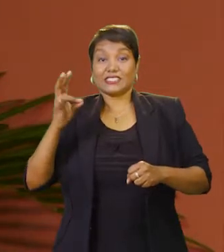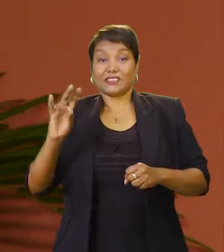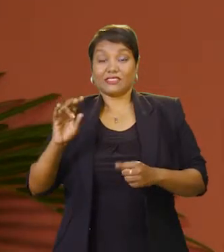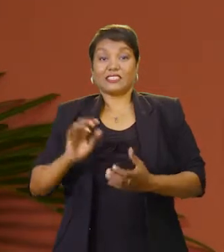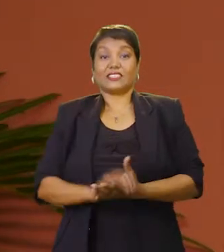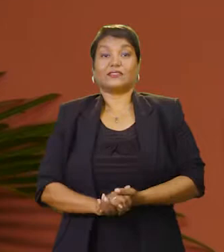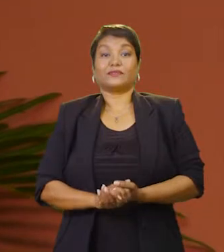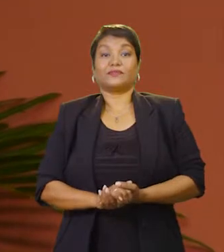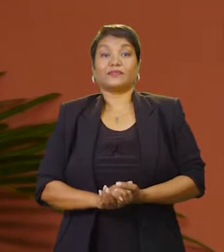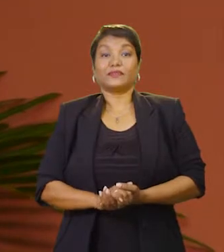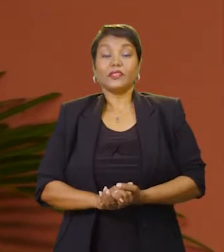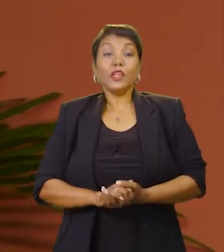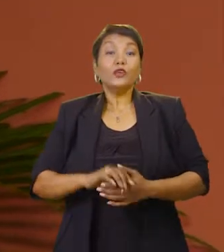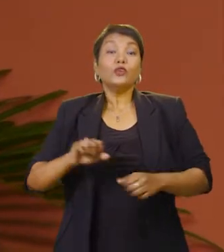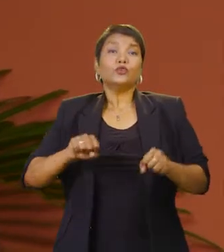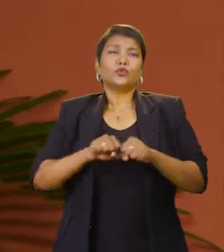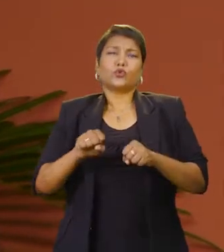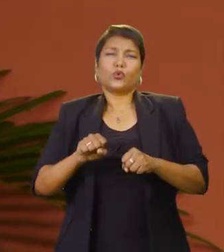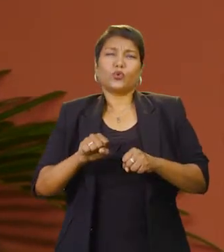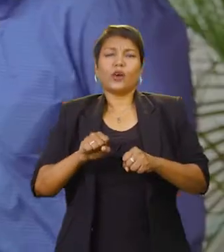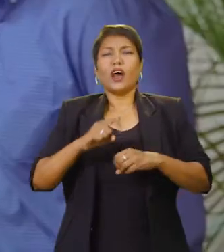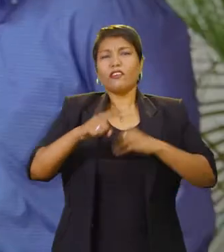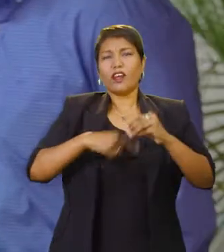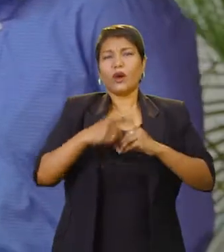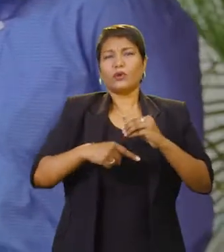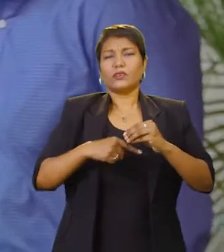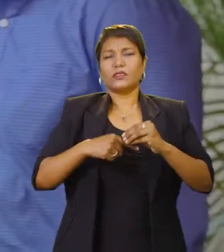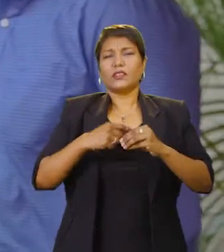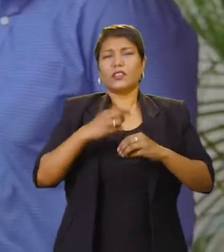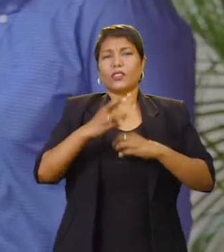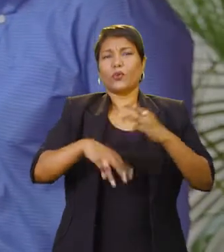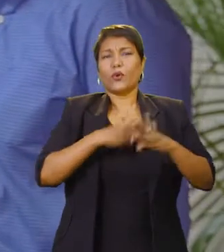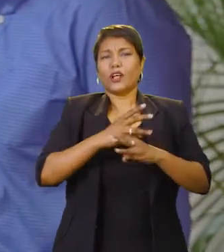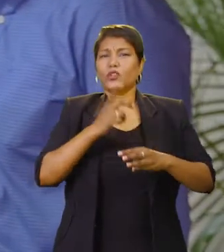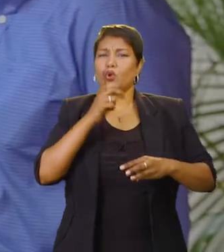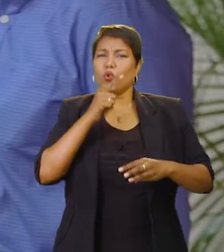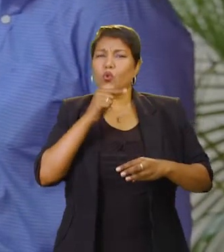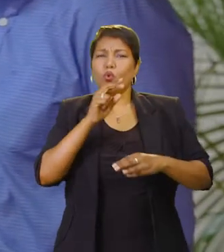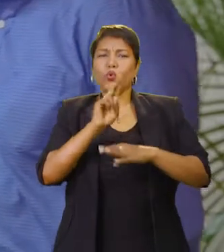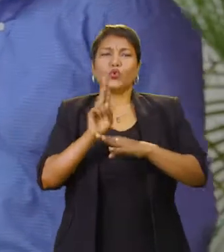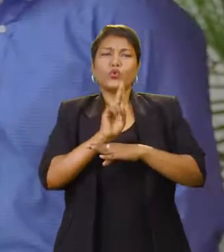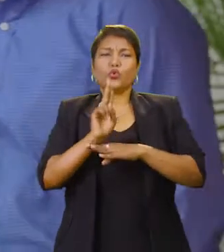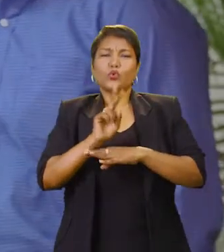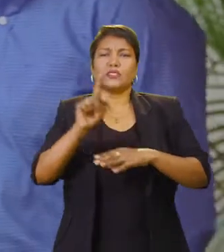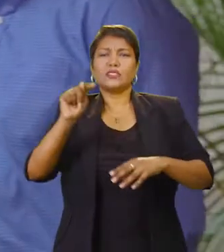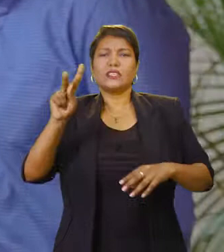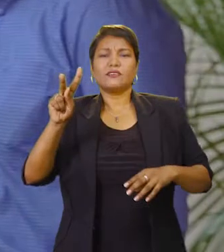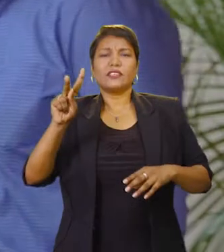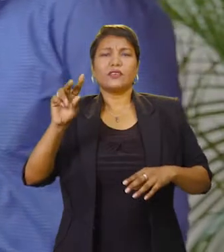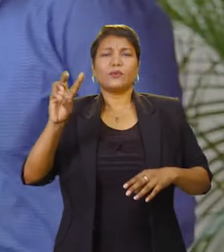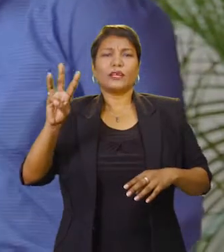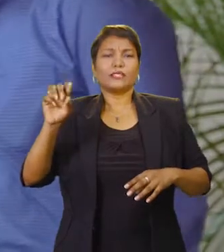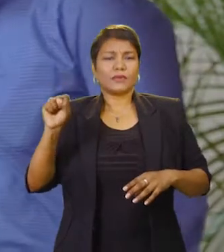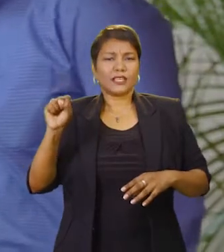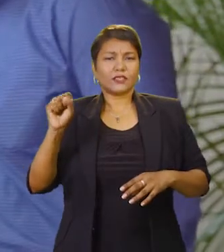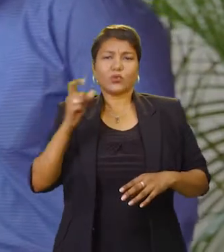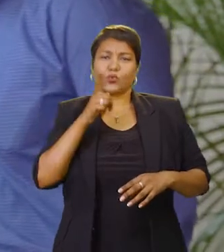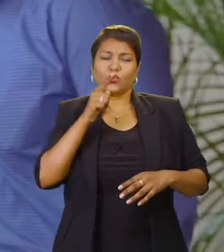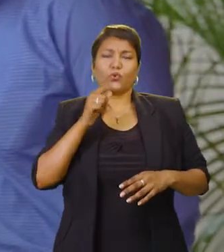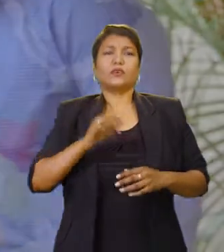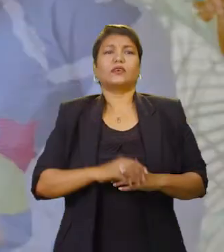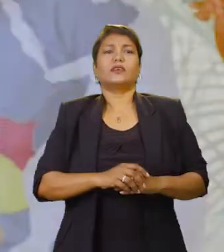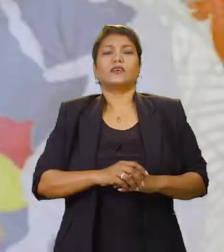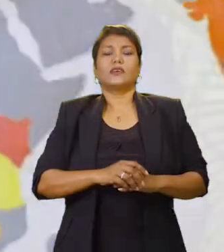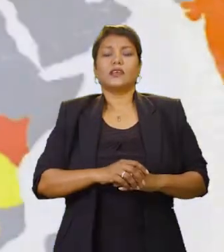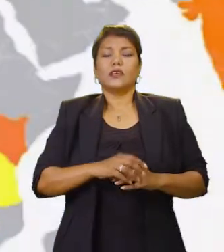2017. To just give you an idea of where we are on a global basis with TV white space regulations, this map sort of